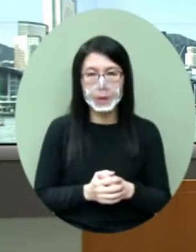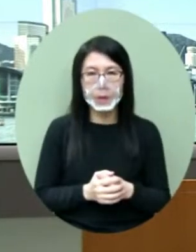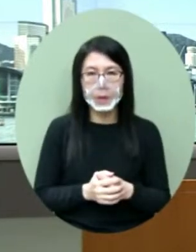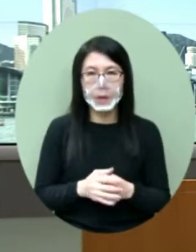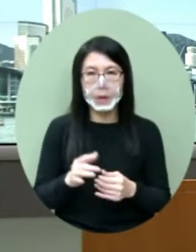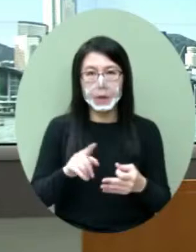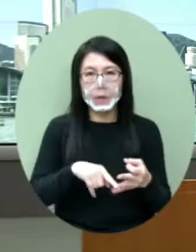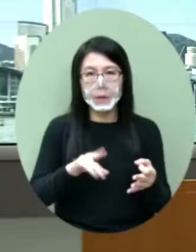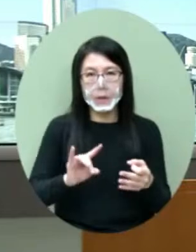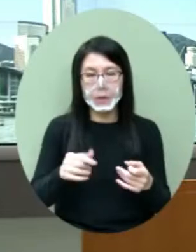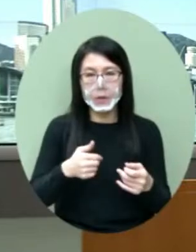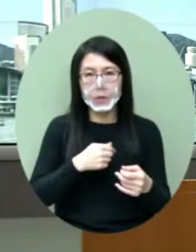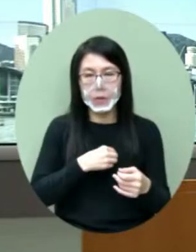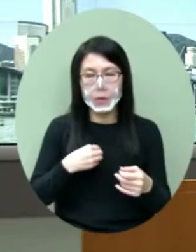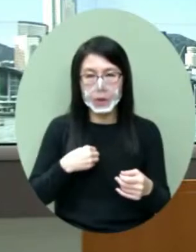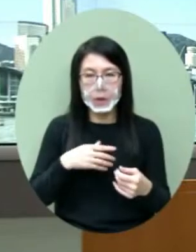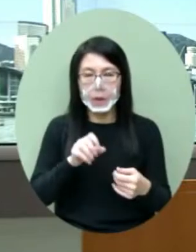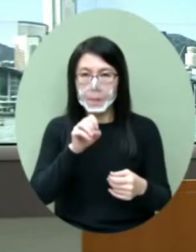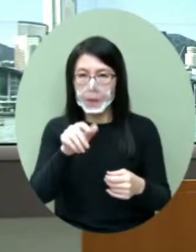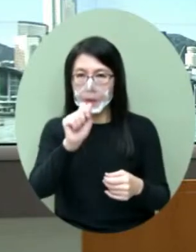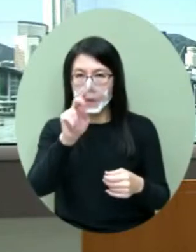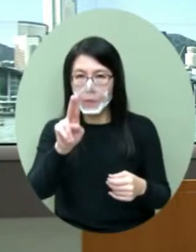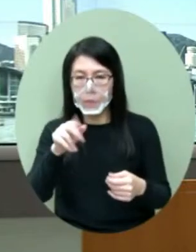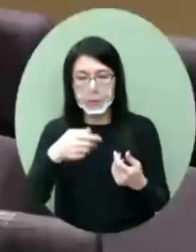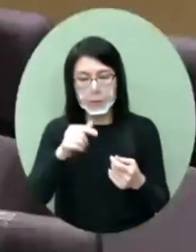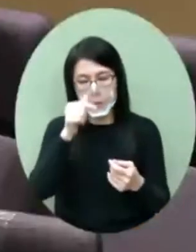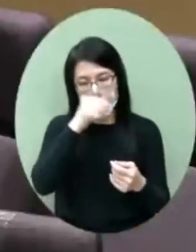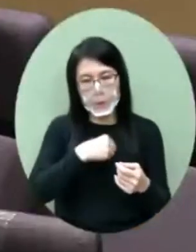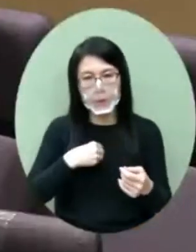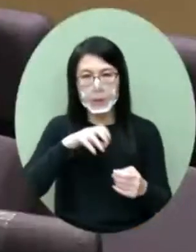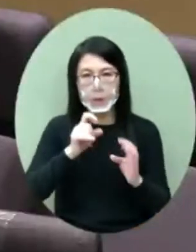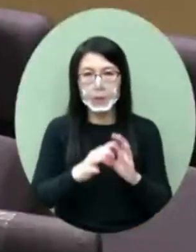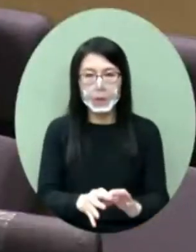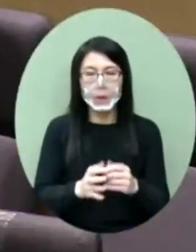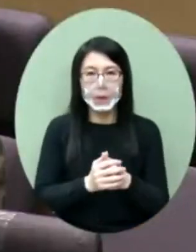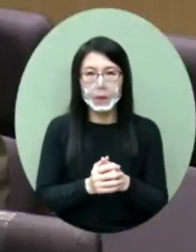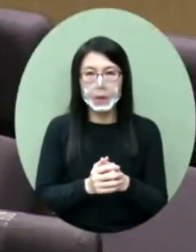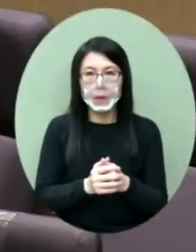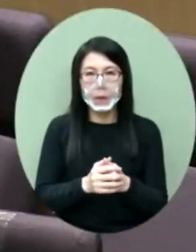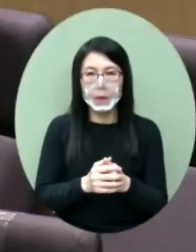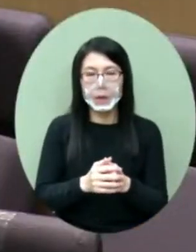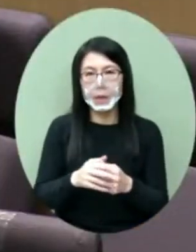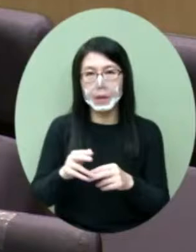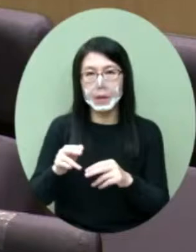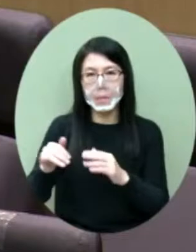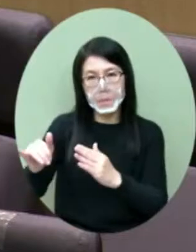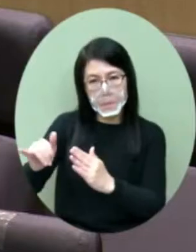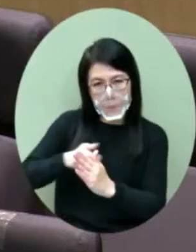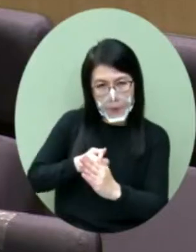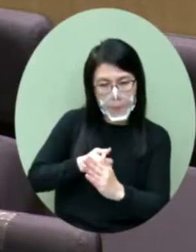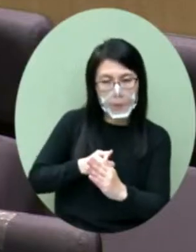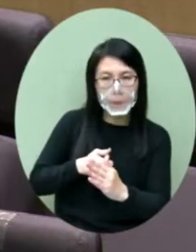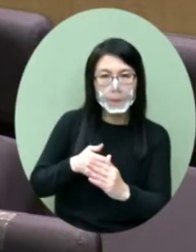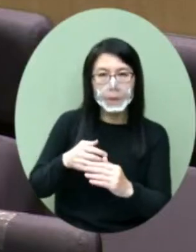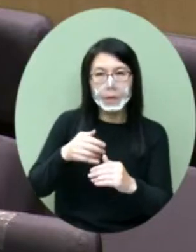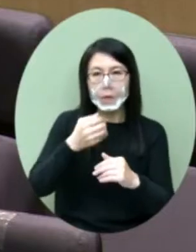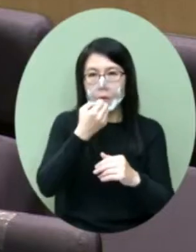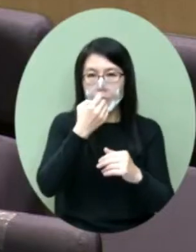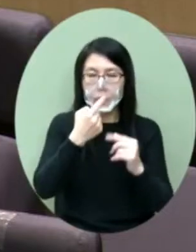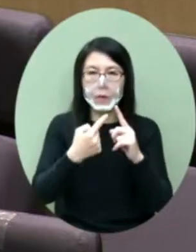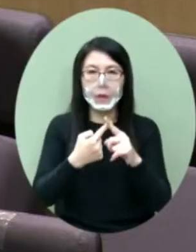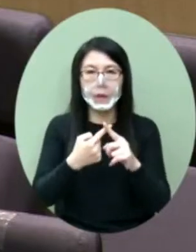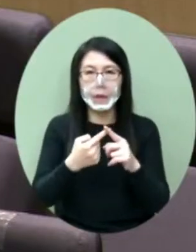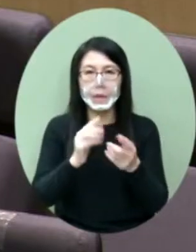asked Dr. Au about the CT value cutoff for inbound travelers. He said there wasn't one, but health experts who saw the clip said there must